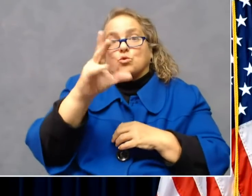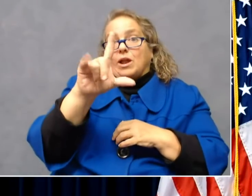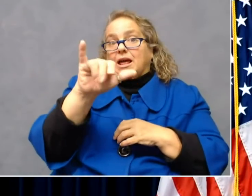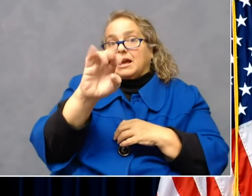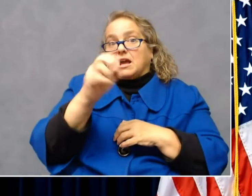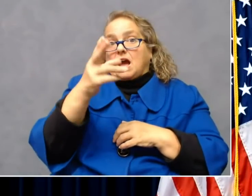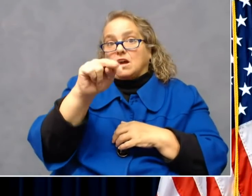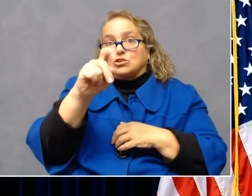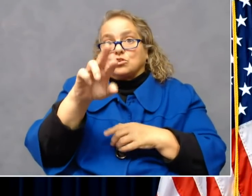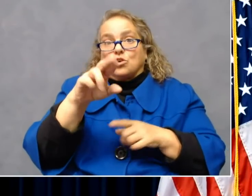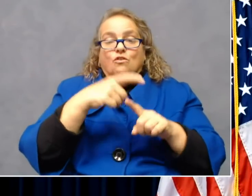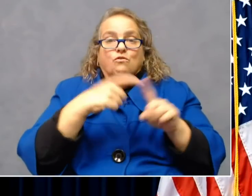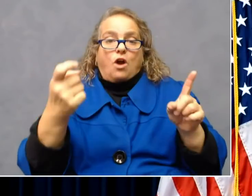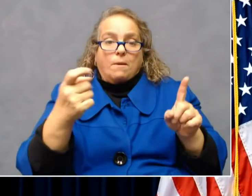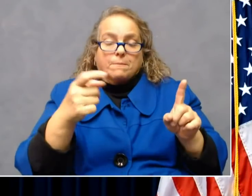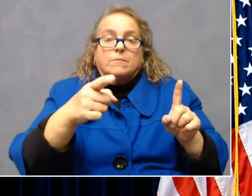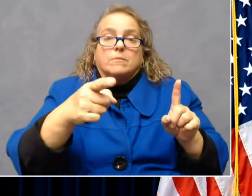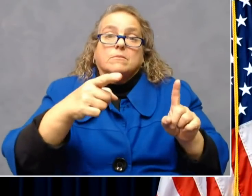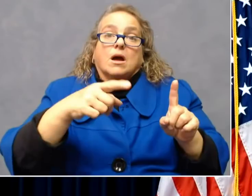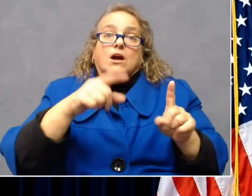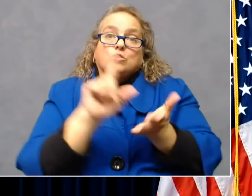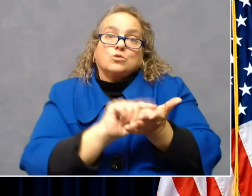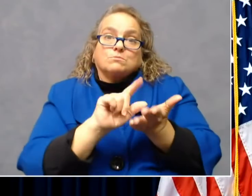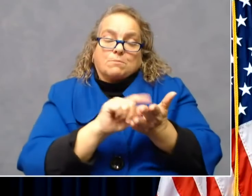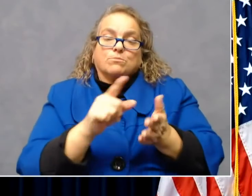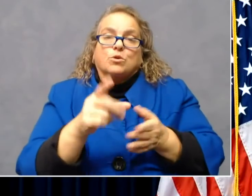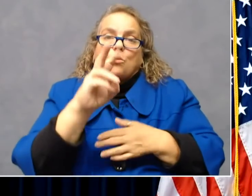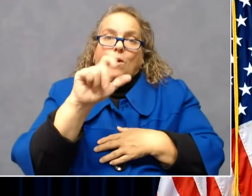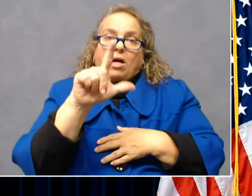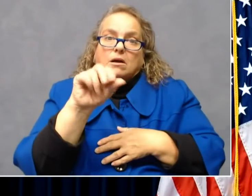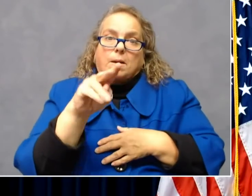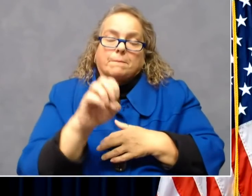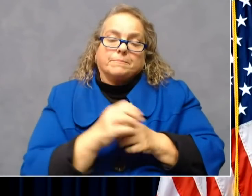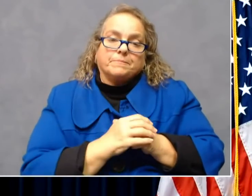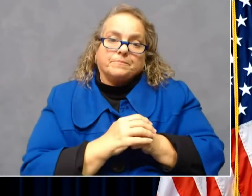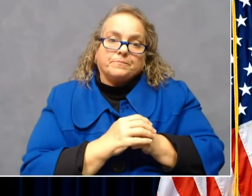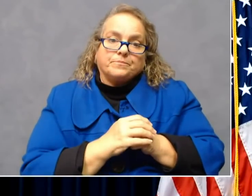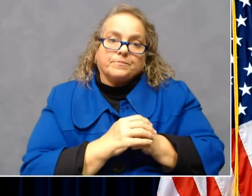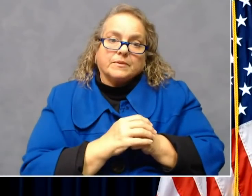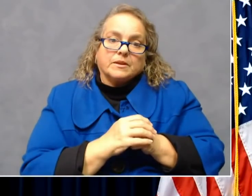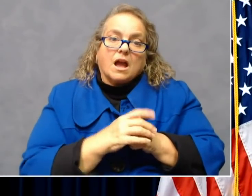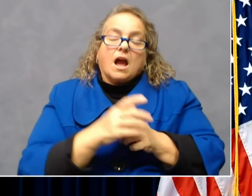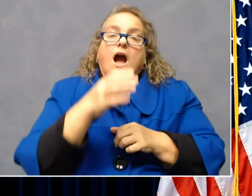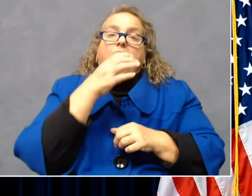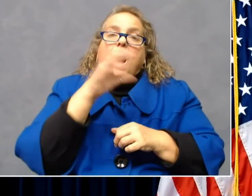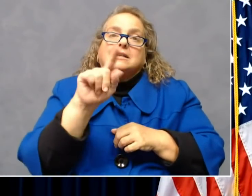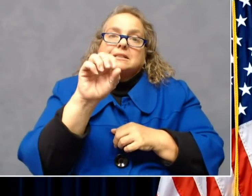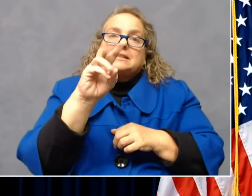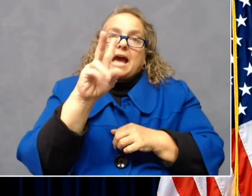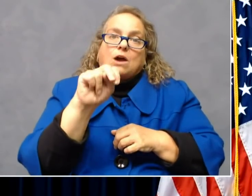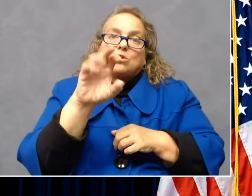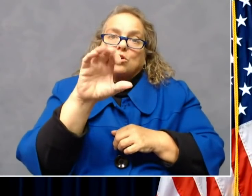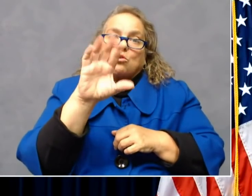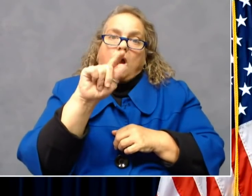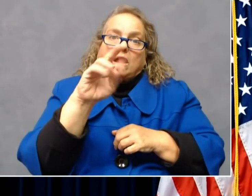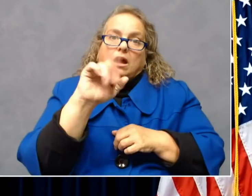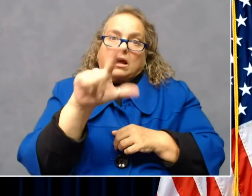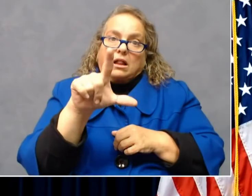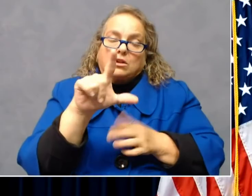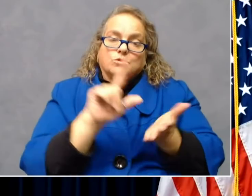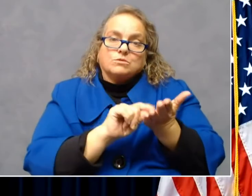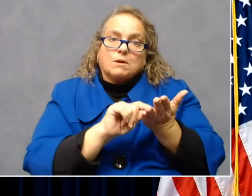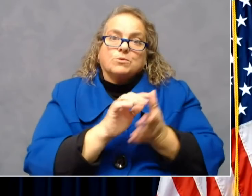Hello, good afternoon, Governor. Again, Julia Hunter from the Hoptown Chronicle. And in the first 2 days of the food and beverage